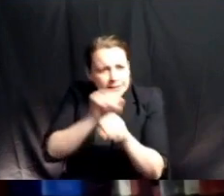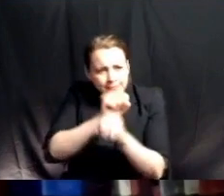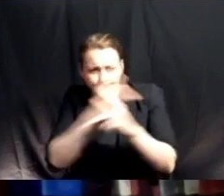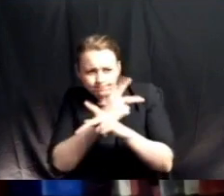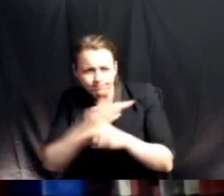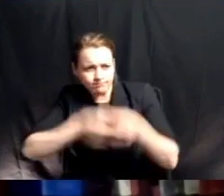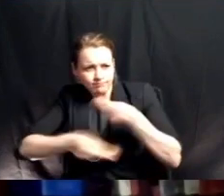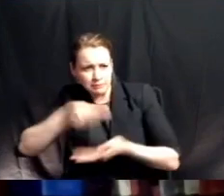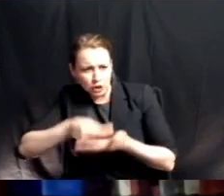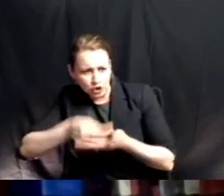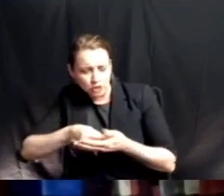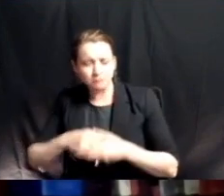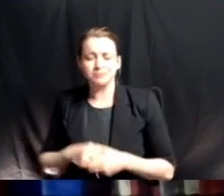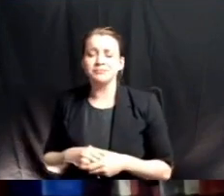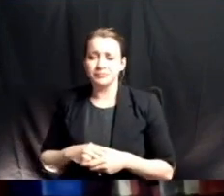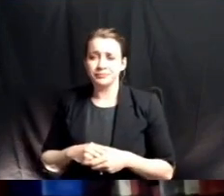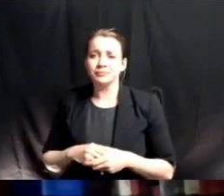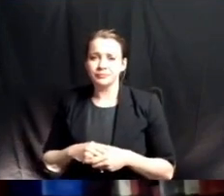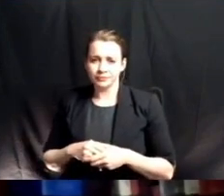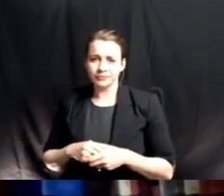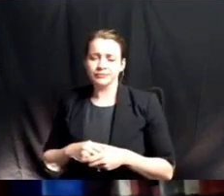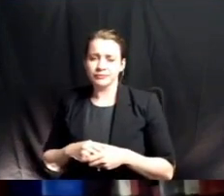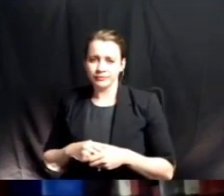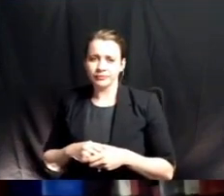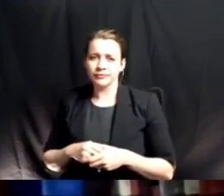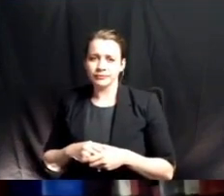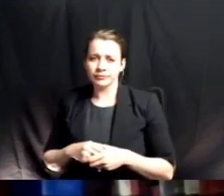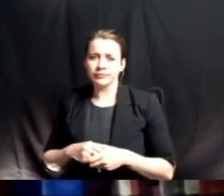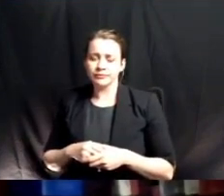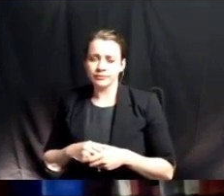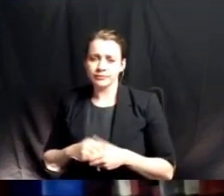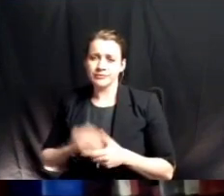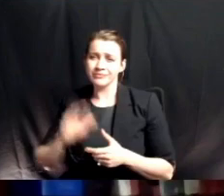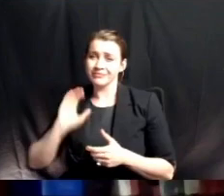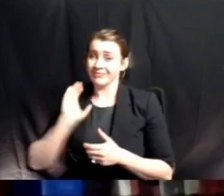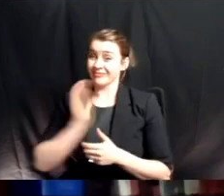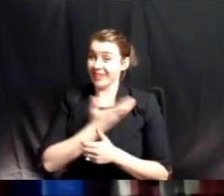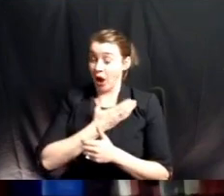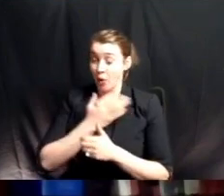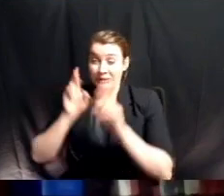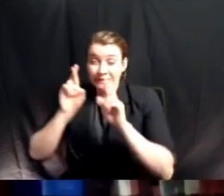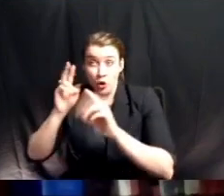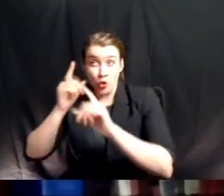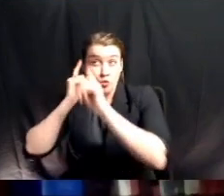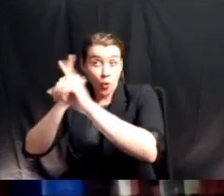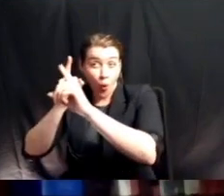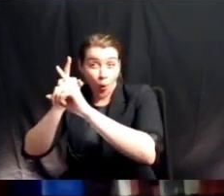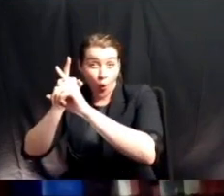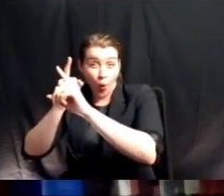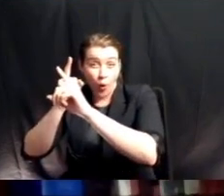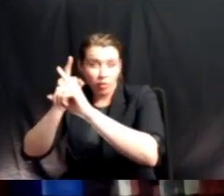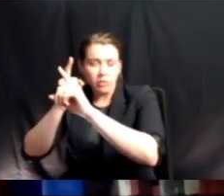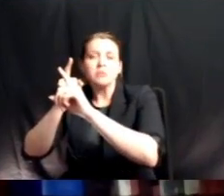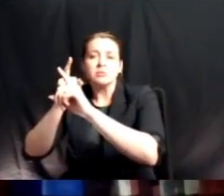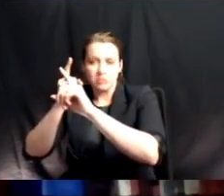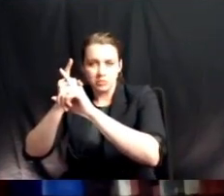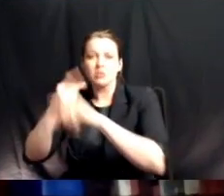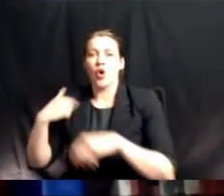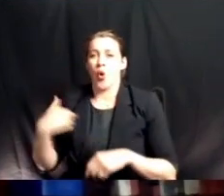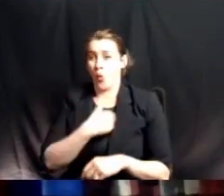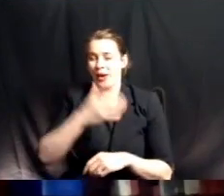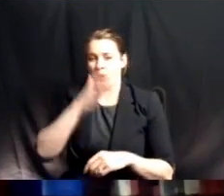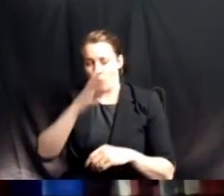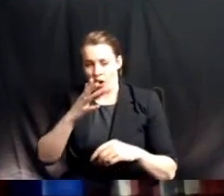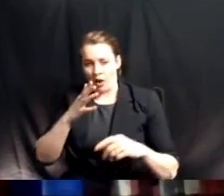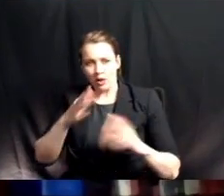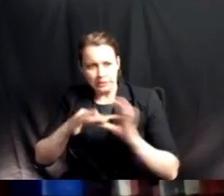though, that we're going to get kind of a unified voice on the need for federal support for the